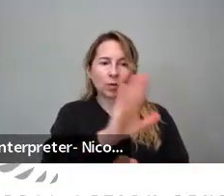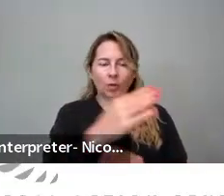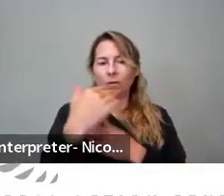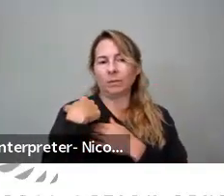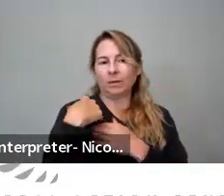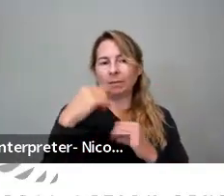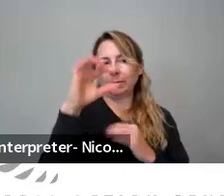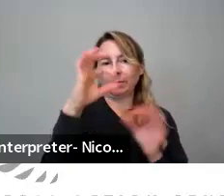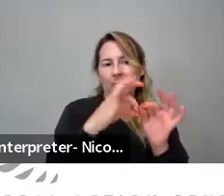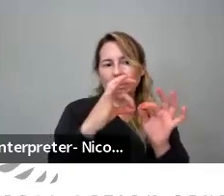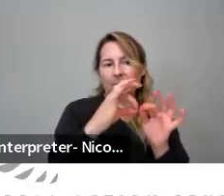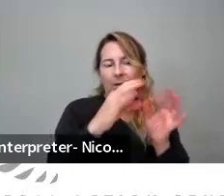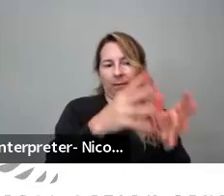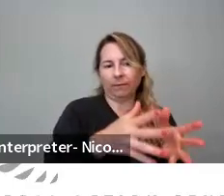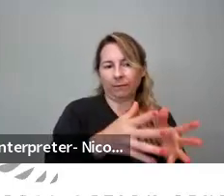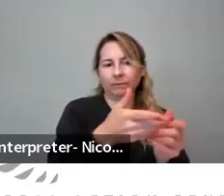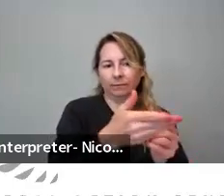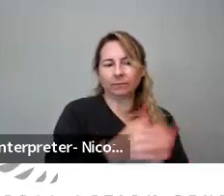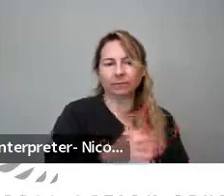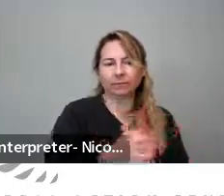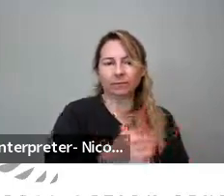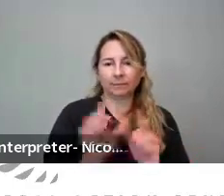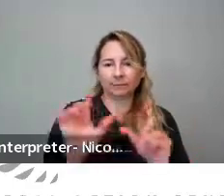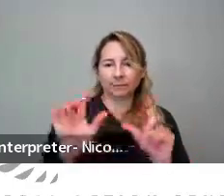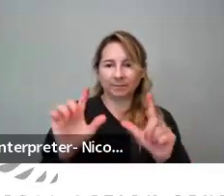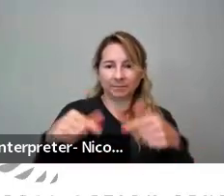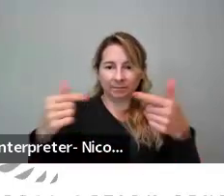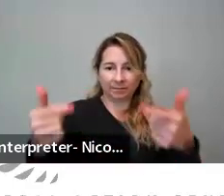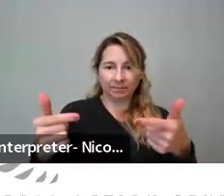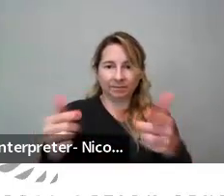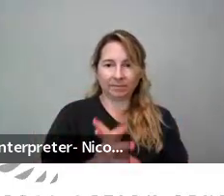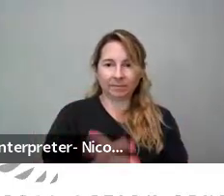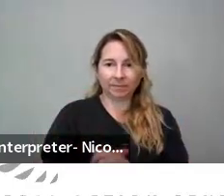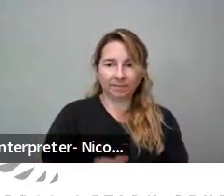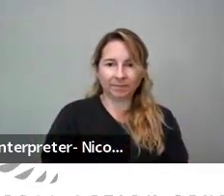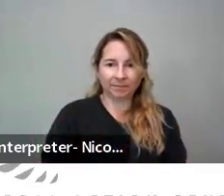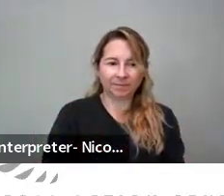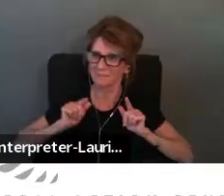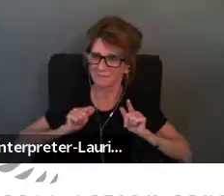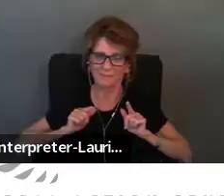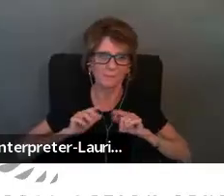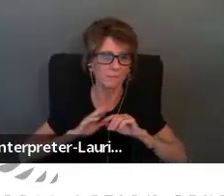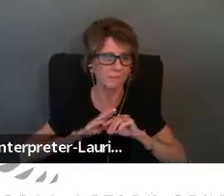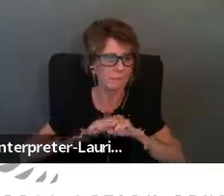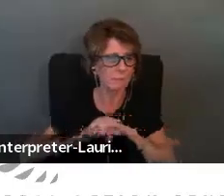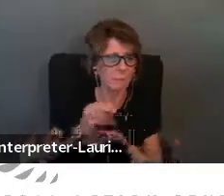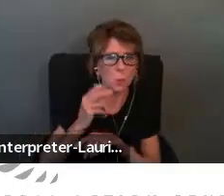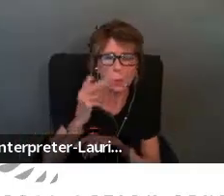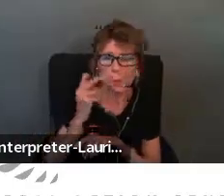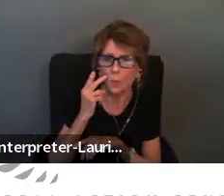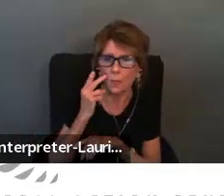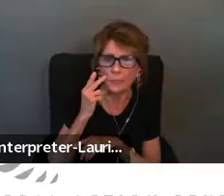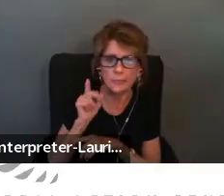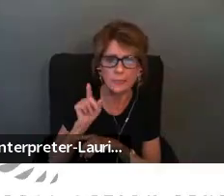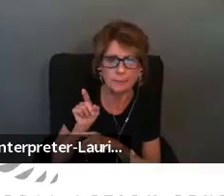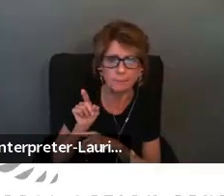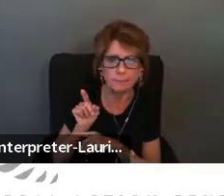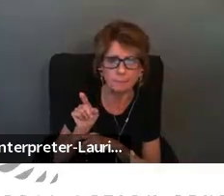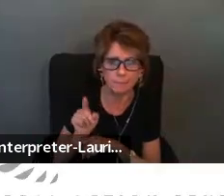side, if there is a cost at all. And you see, I have this set off because you can recommend